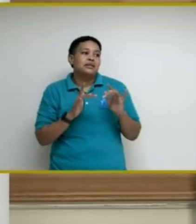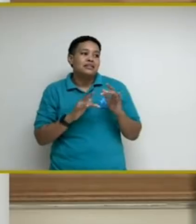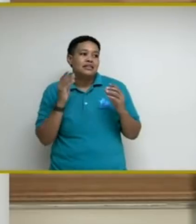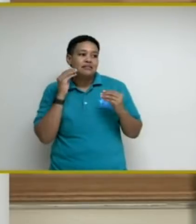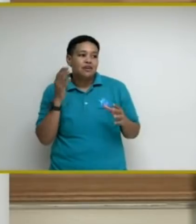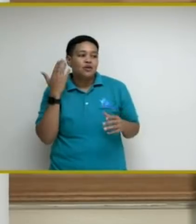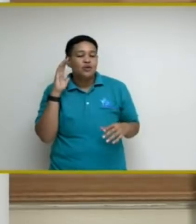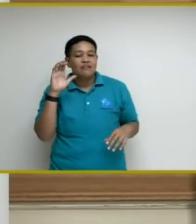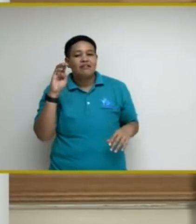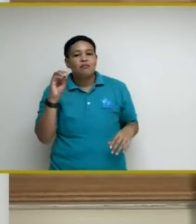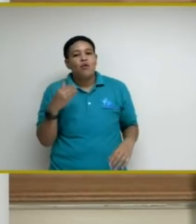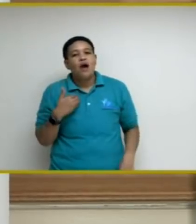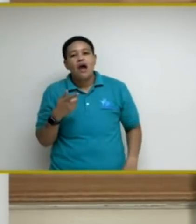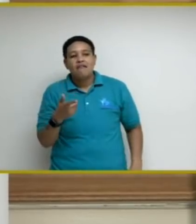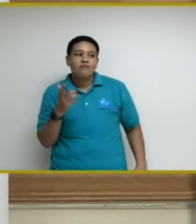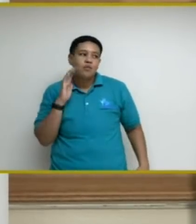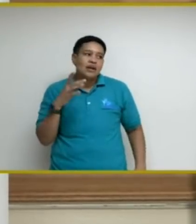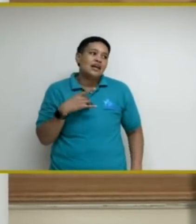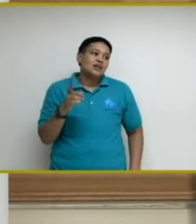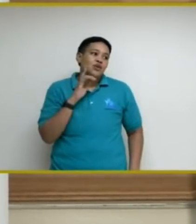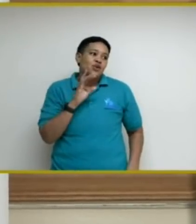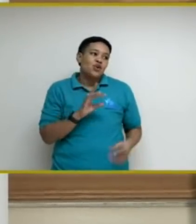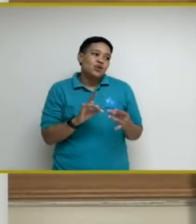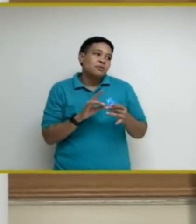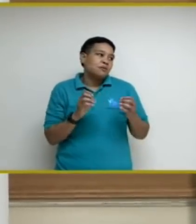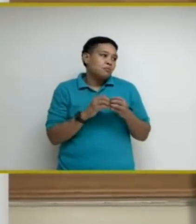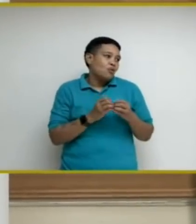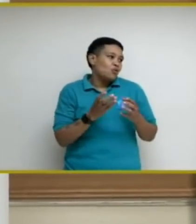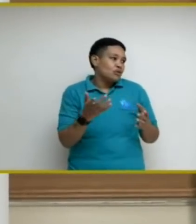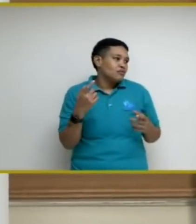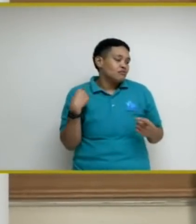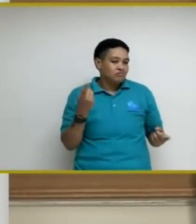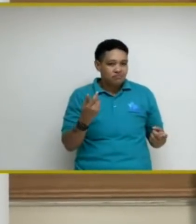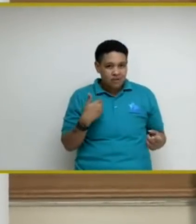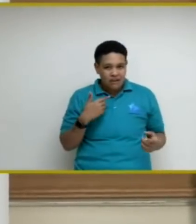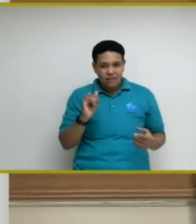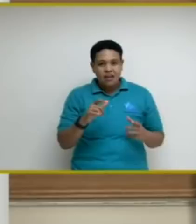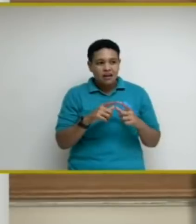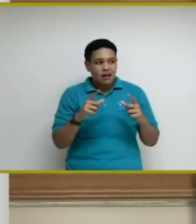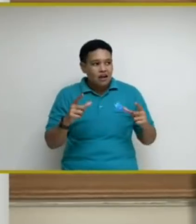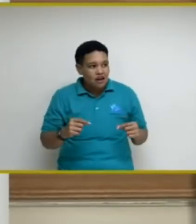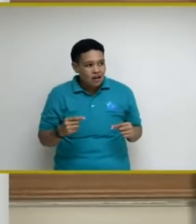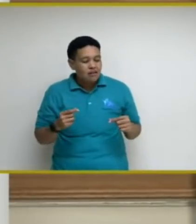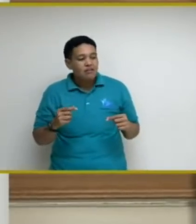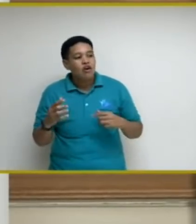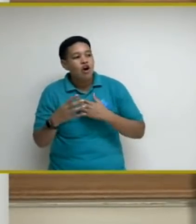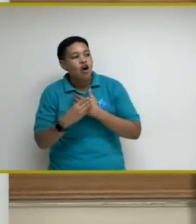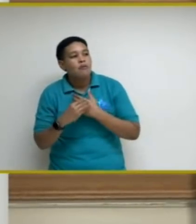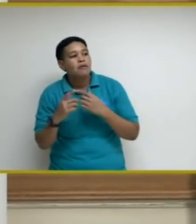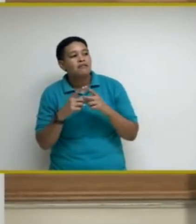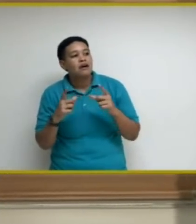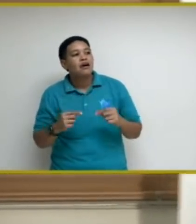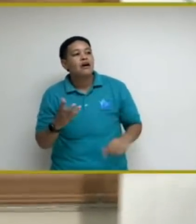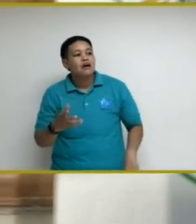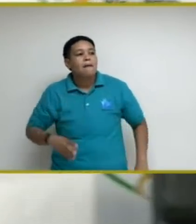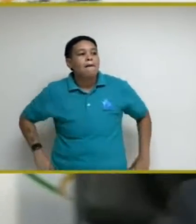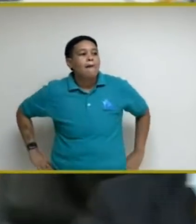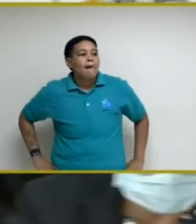if the CMO has or would like to comment a little further on it since she has that card or a copy of it. CMO?